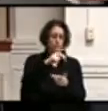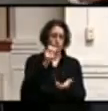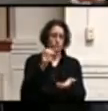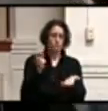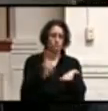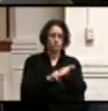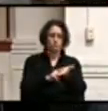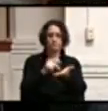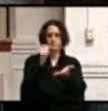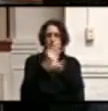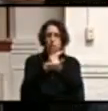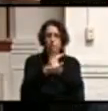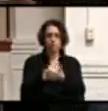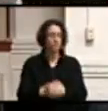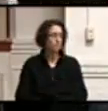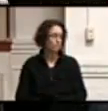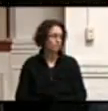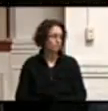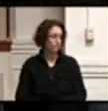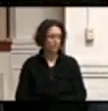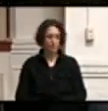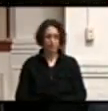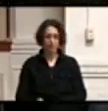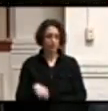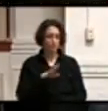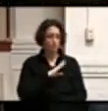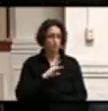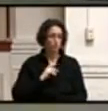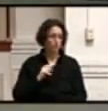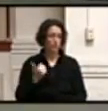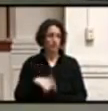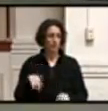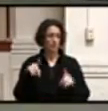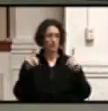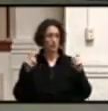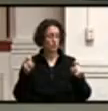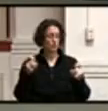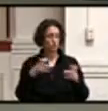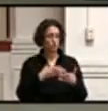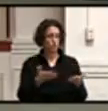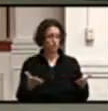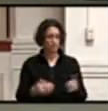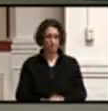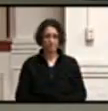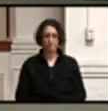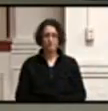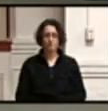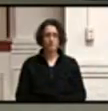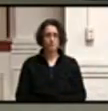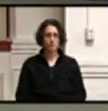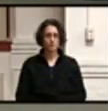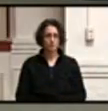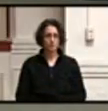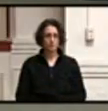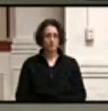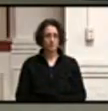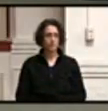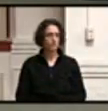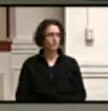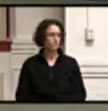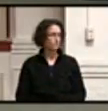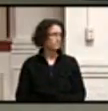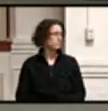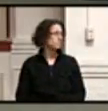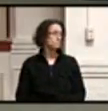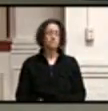them. Anybody on the board have any questions about the Certificate of Highway Mileage approval request?